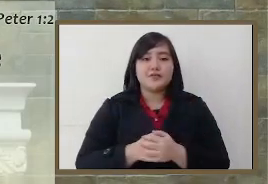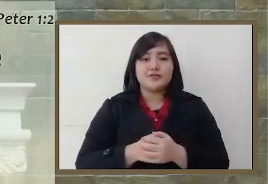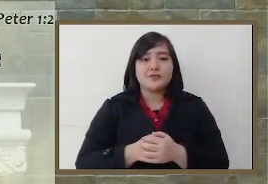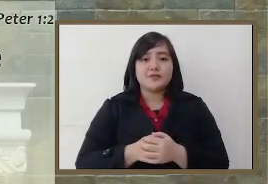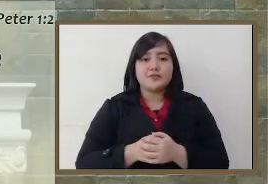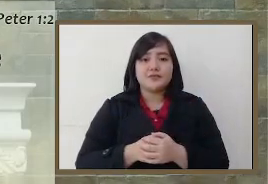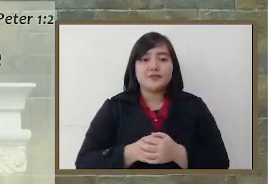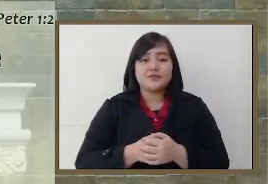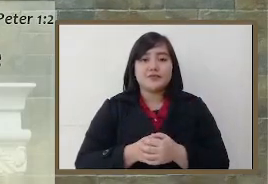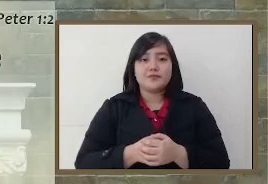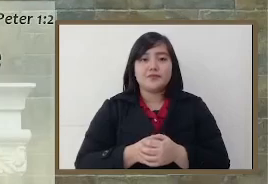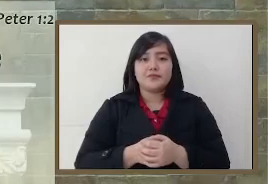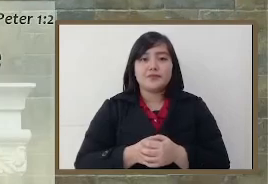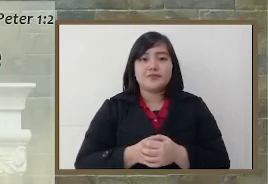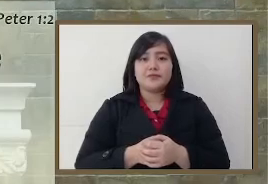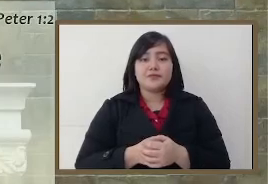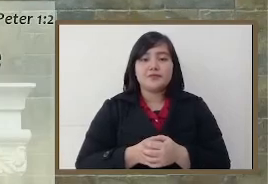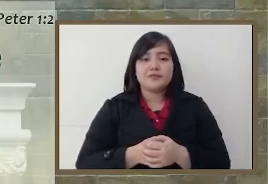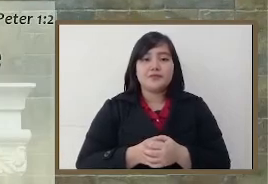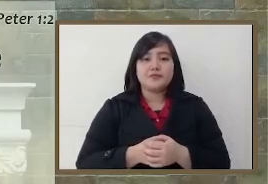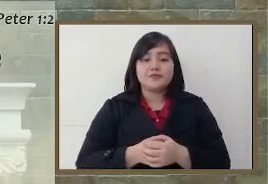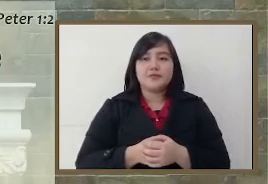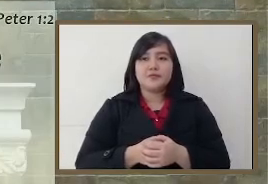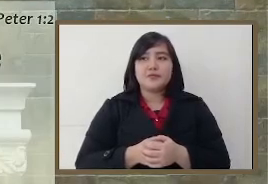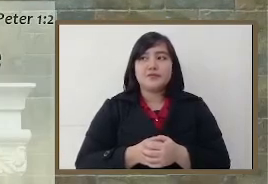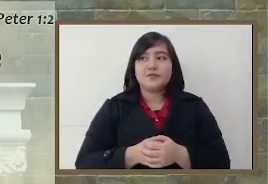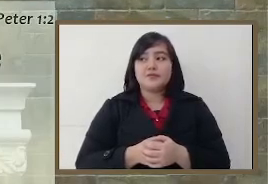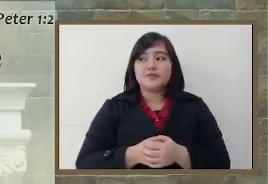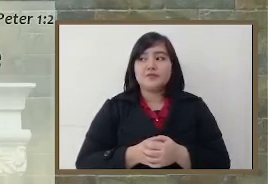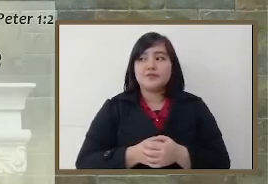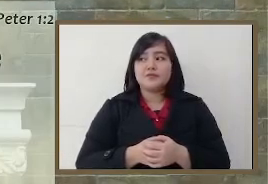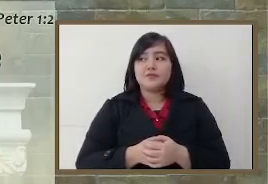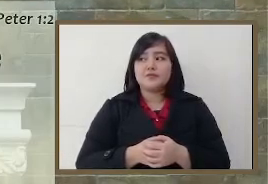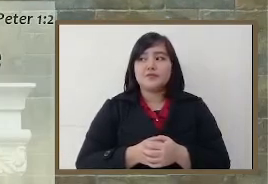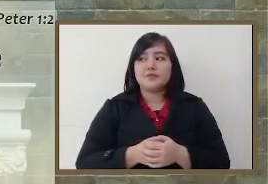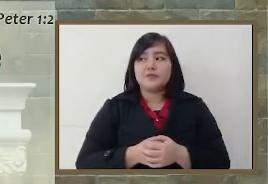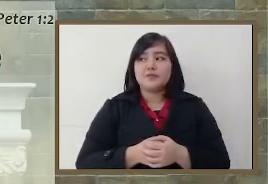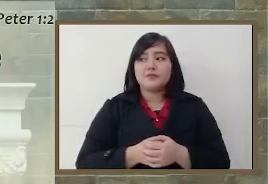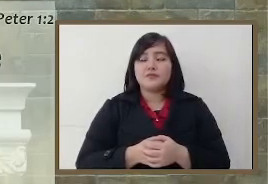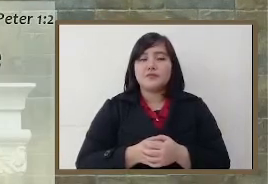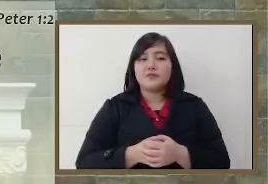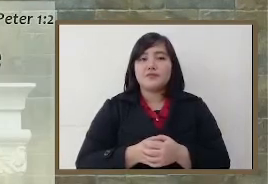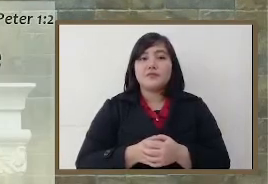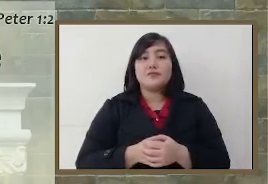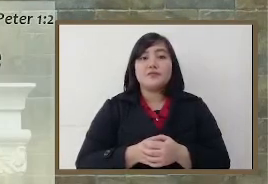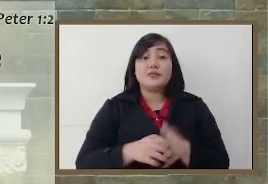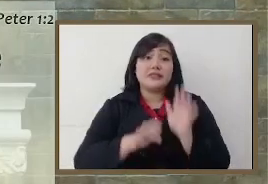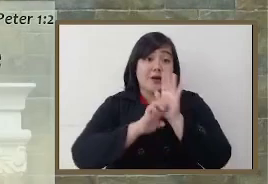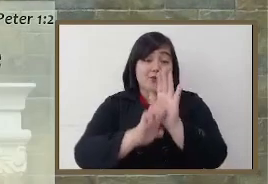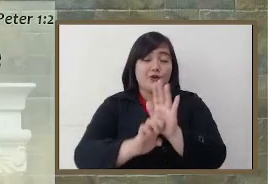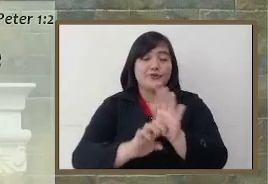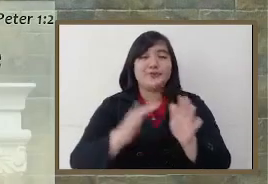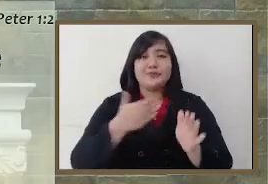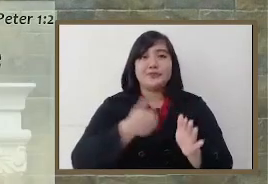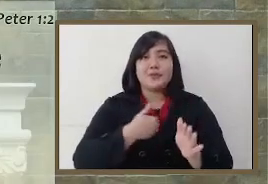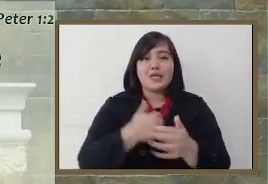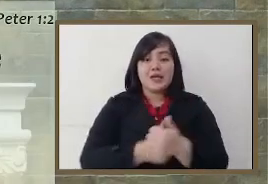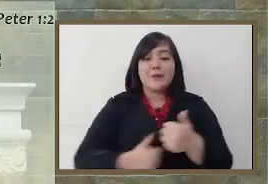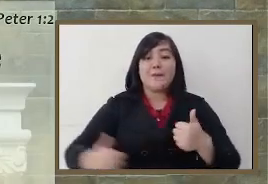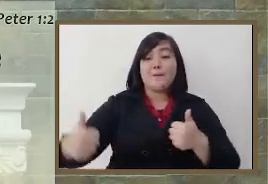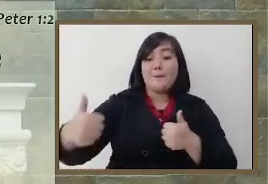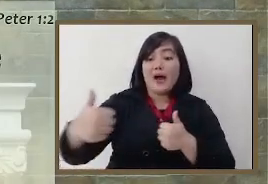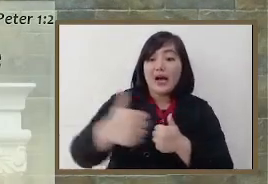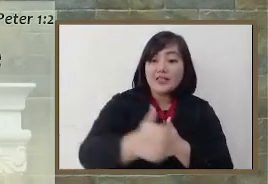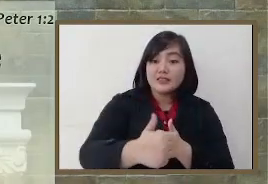see? So, dadaan ako, lalabas ako mga kapatid, through this door right here. In other words, the door